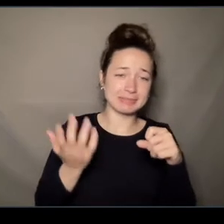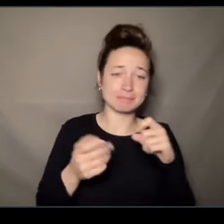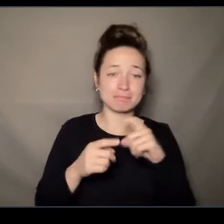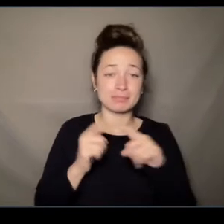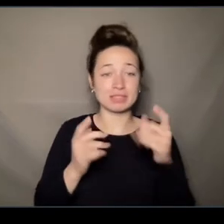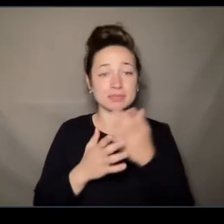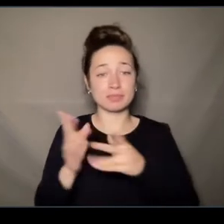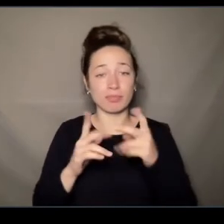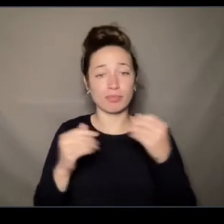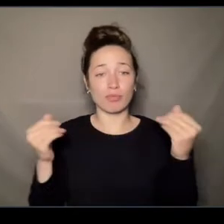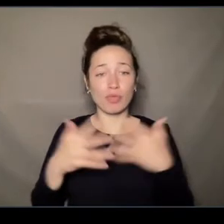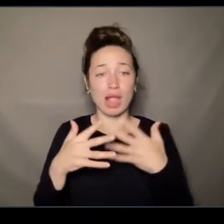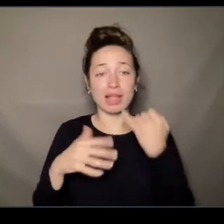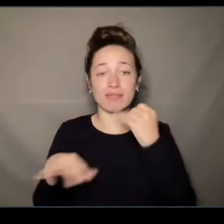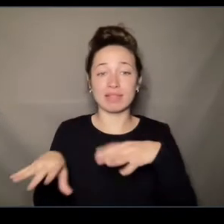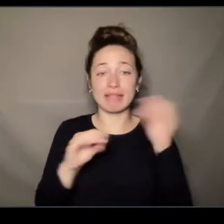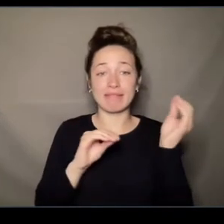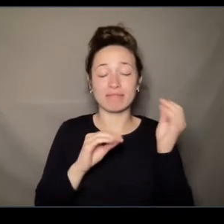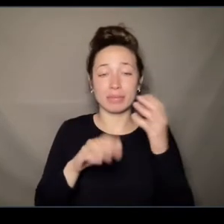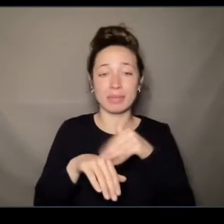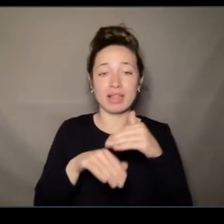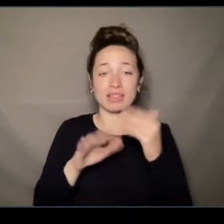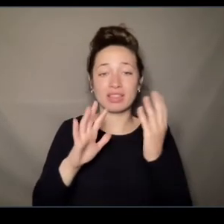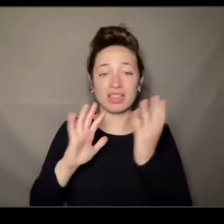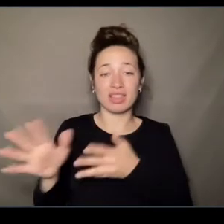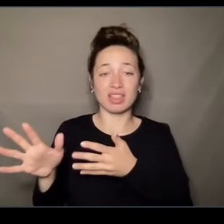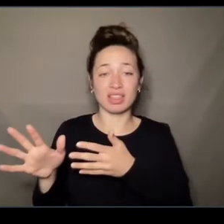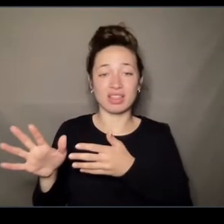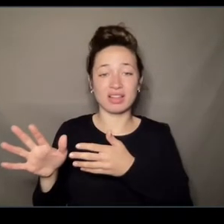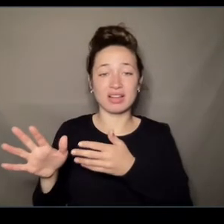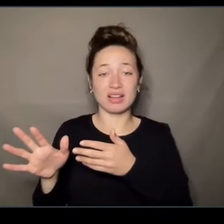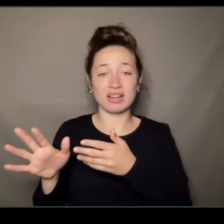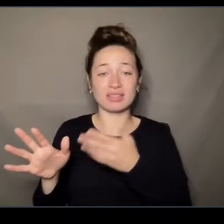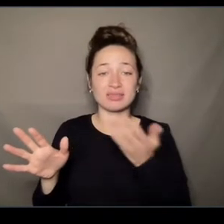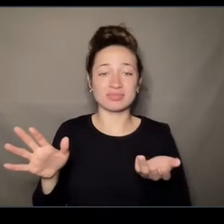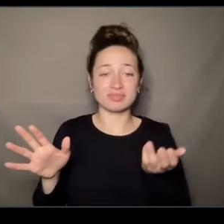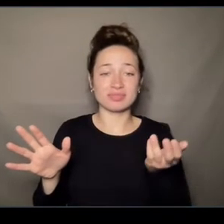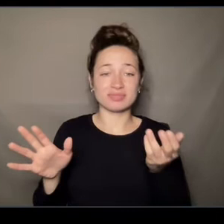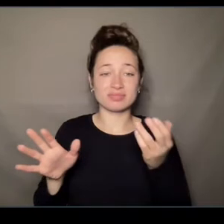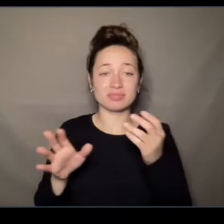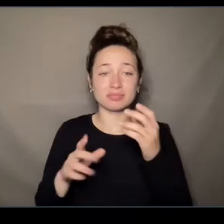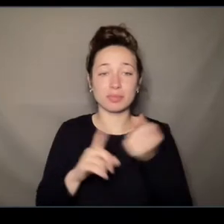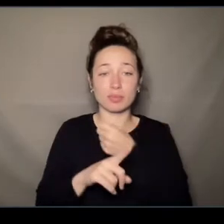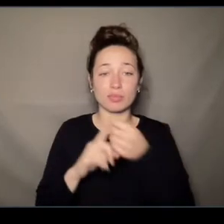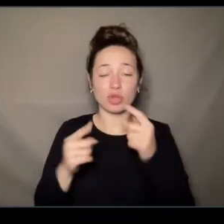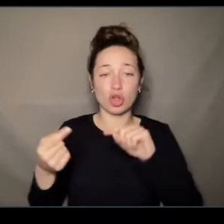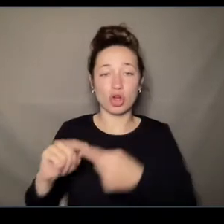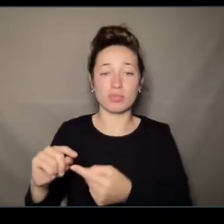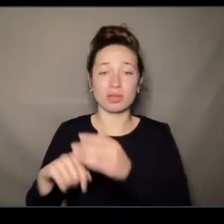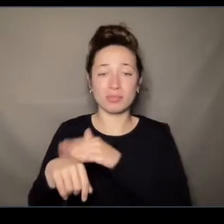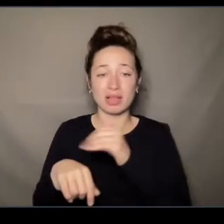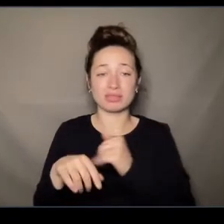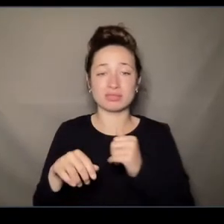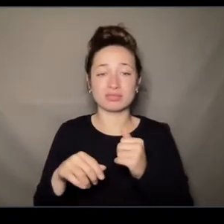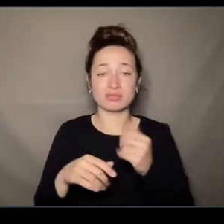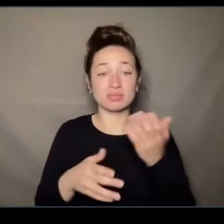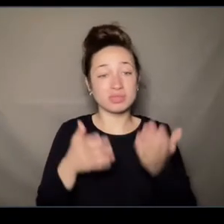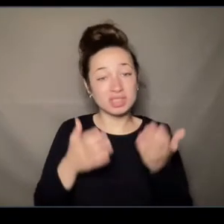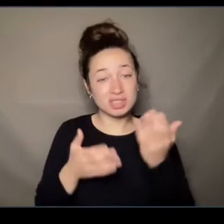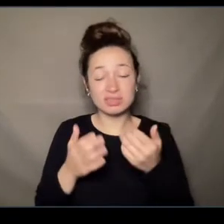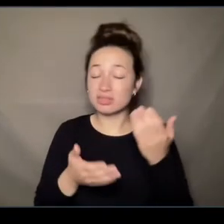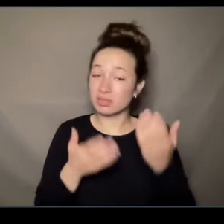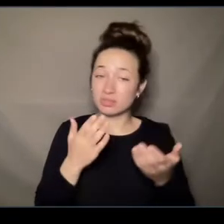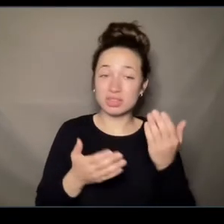crazy, but some people are afraid that if they leave their beloved pets there, that the abusive person will harm the